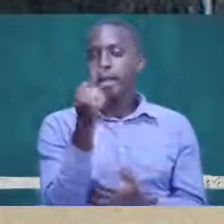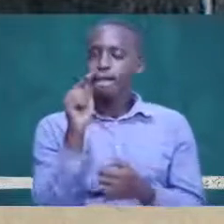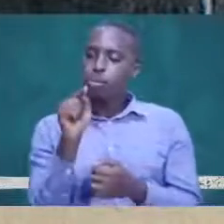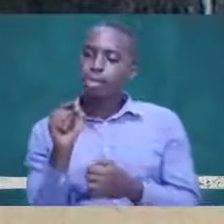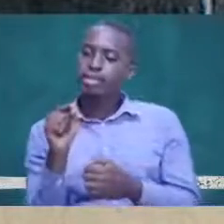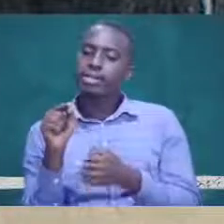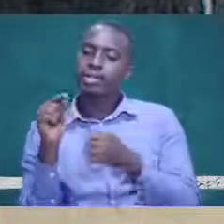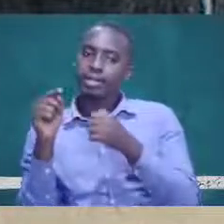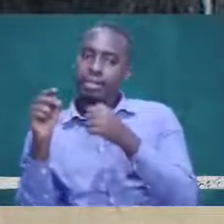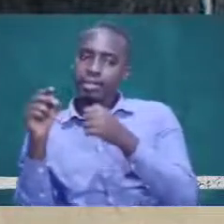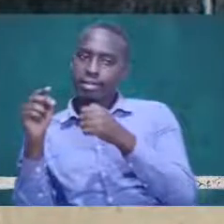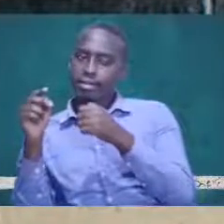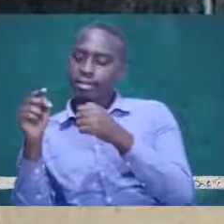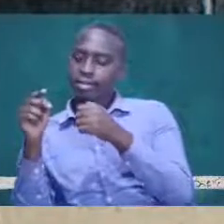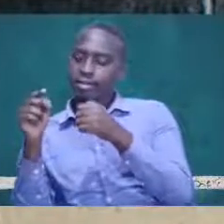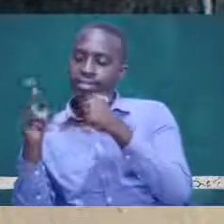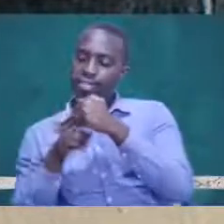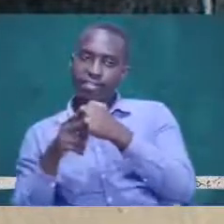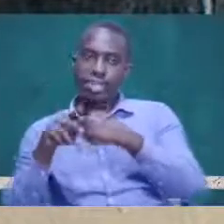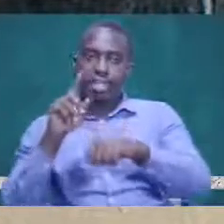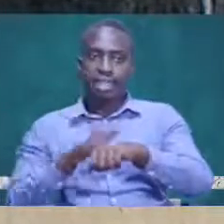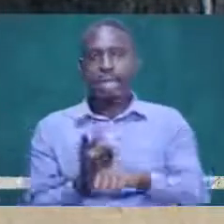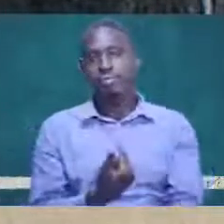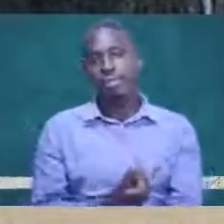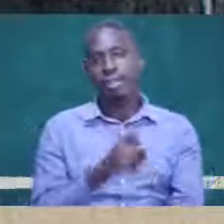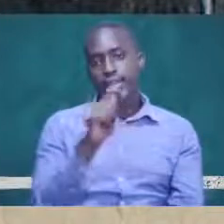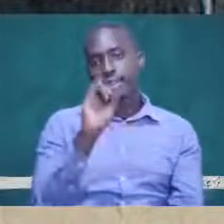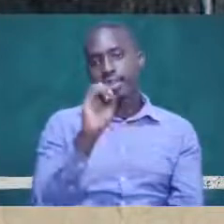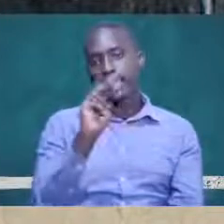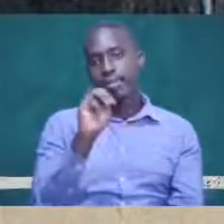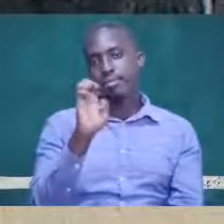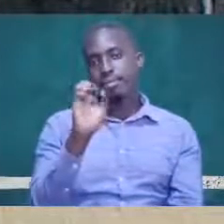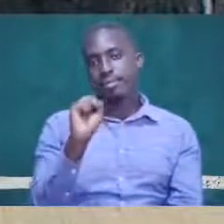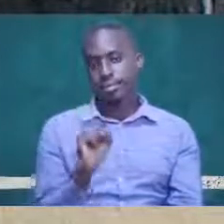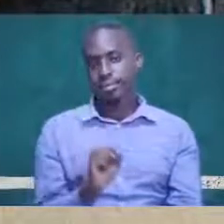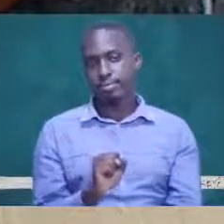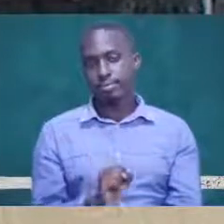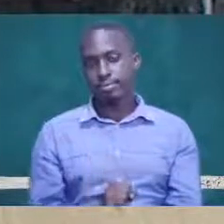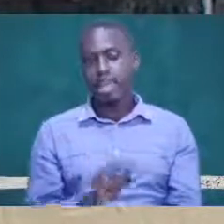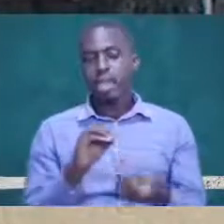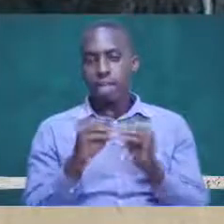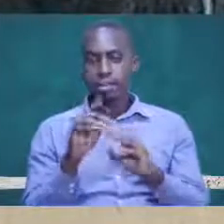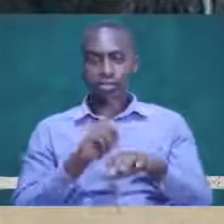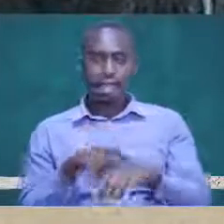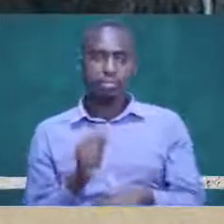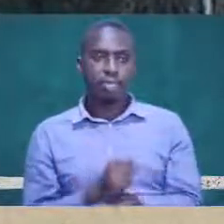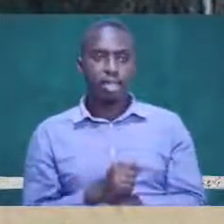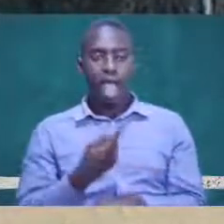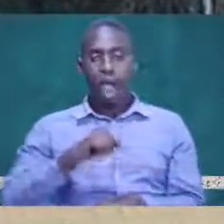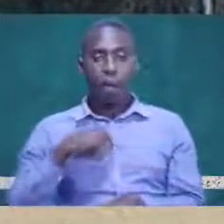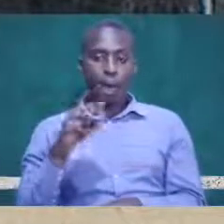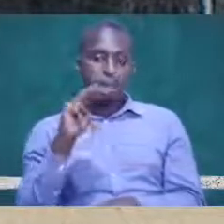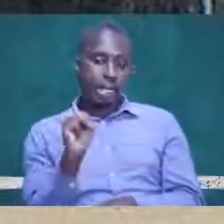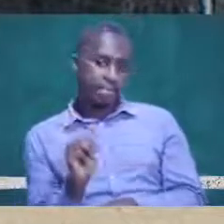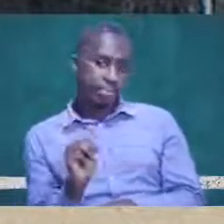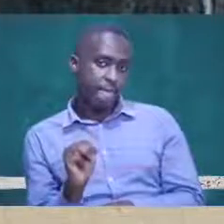1.7 times. Because it is a multiplier, the number of times. Now our multiplier